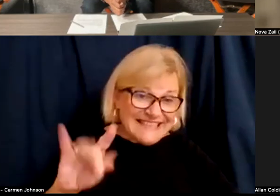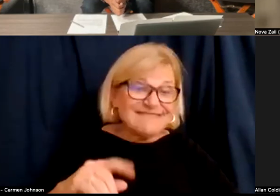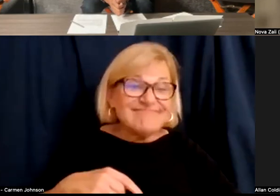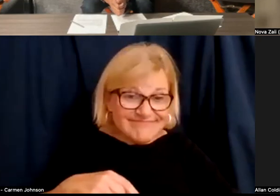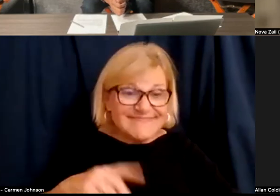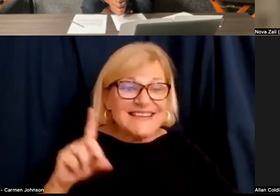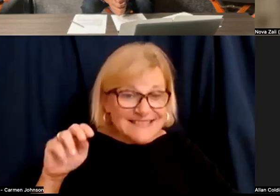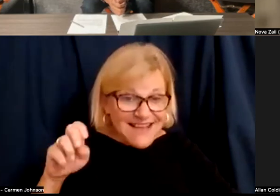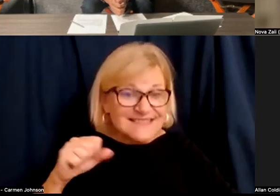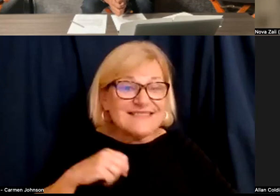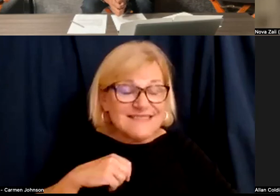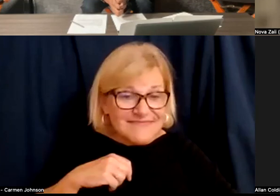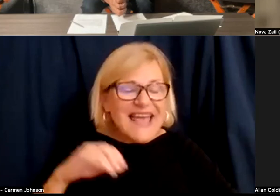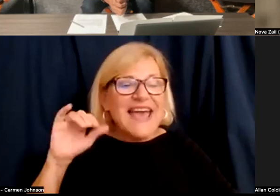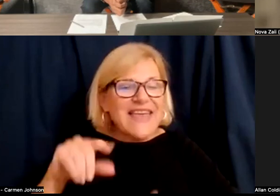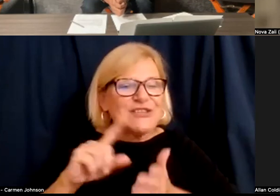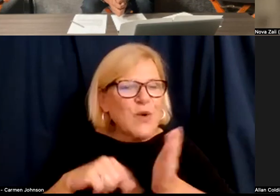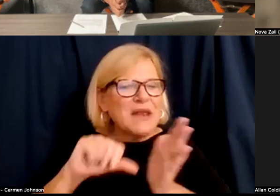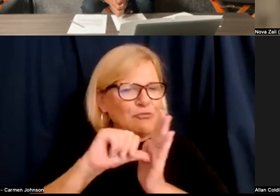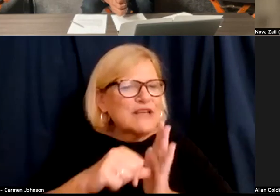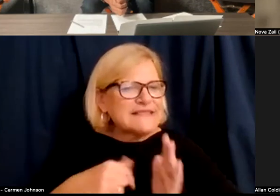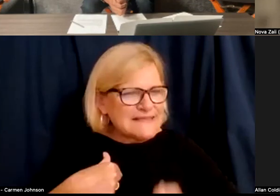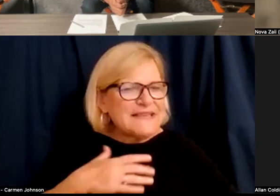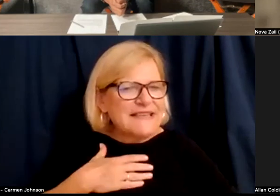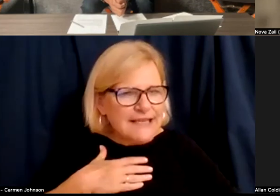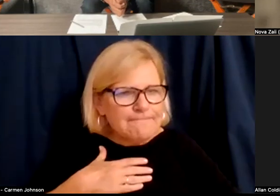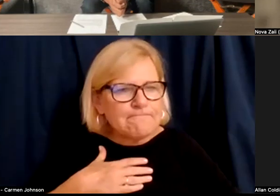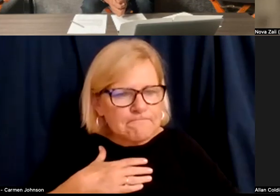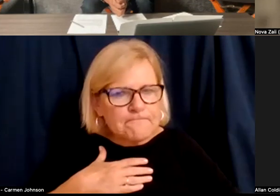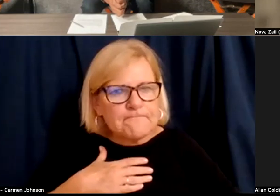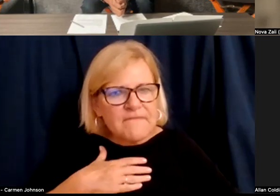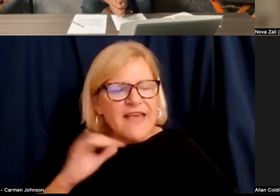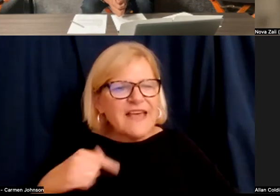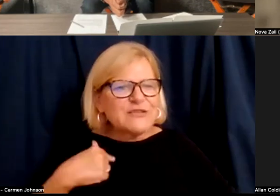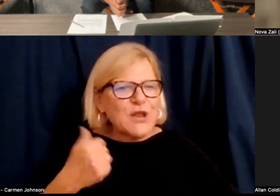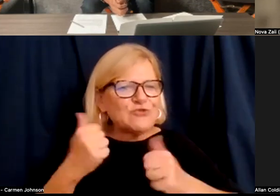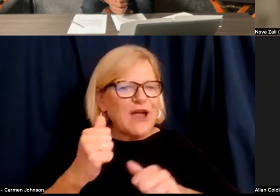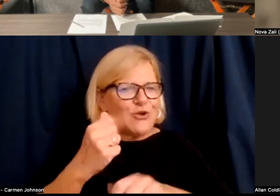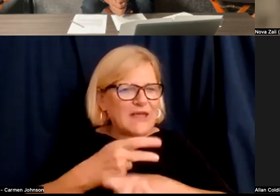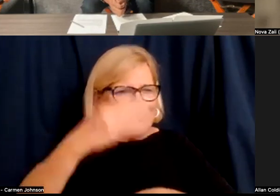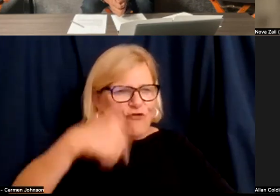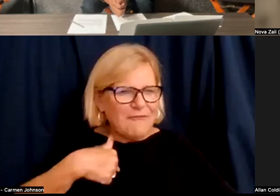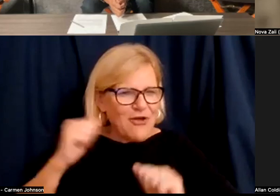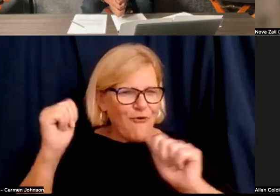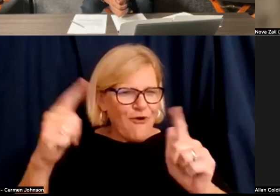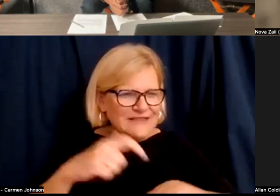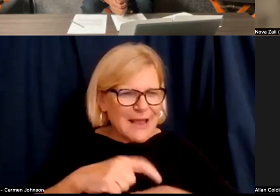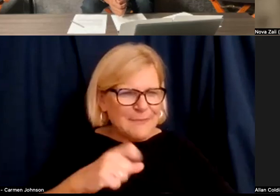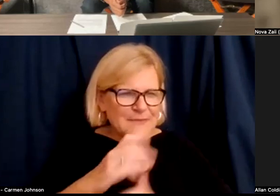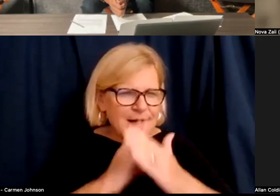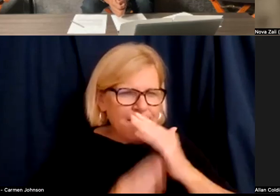does, and that's what impresses me. And that's what I try and keep in front of me all the time, to stay